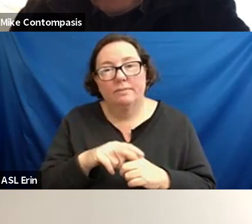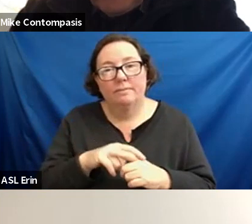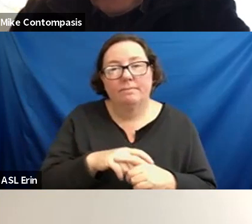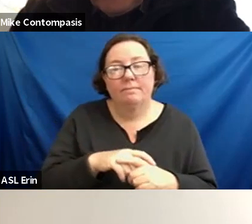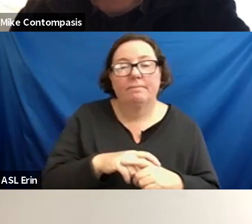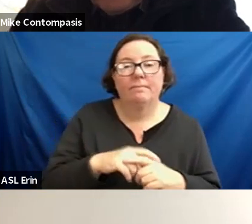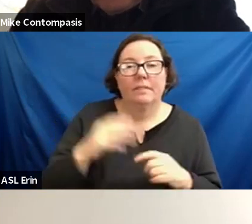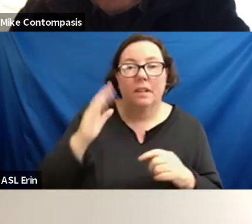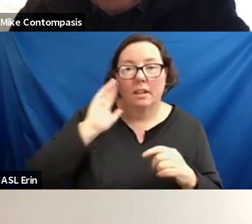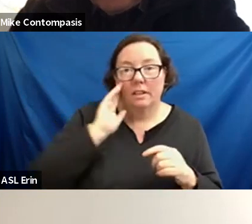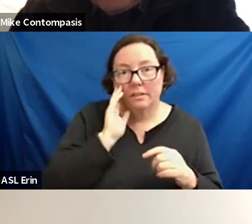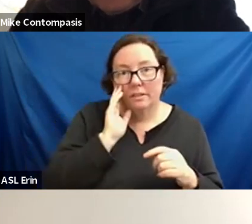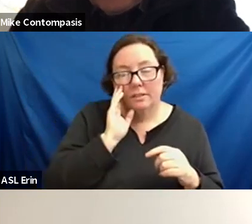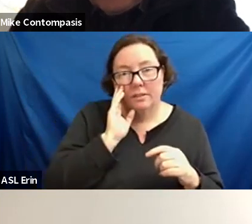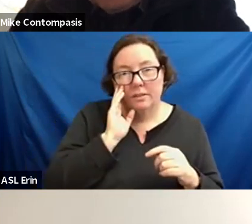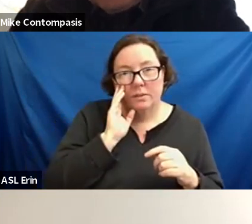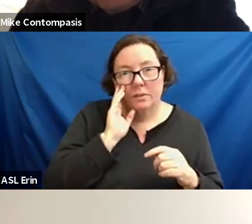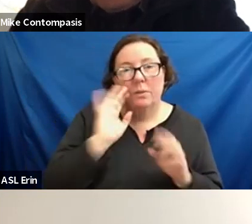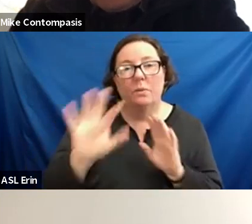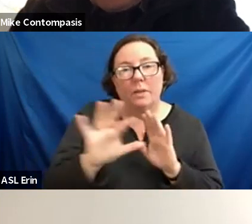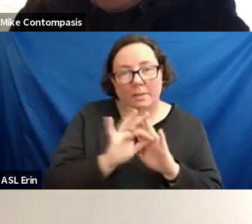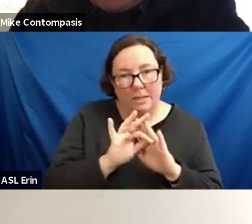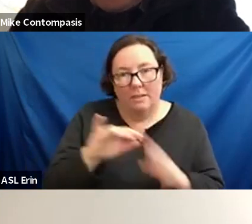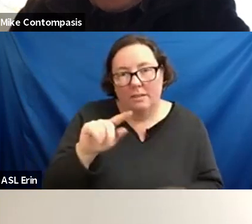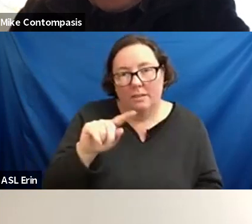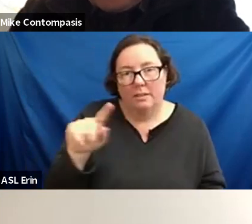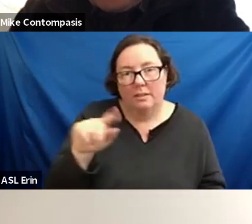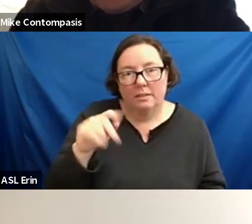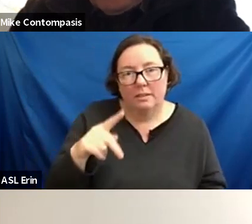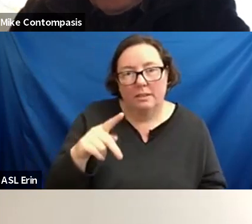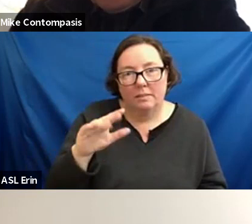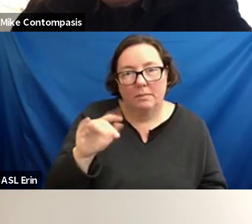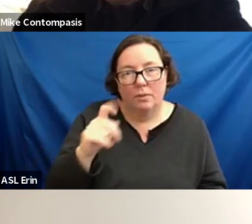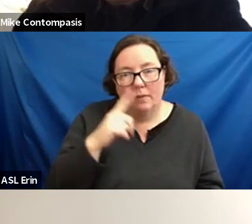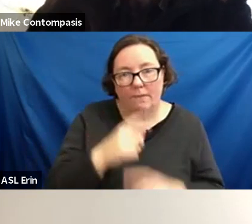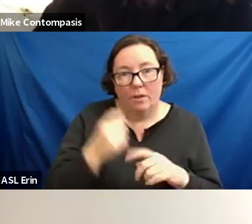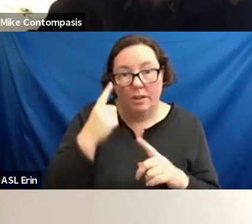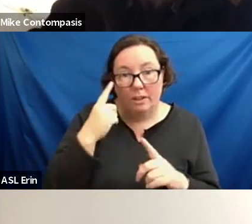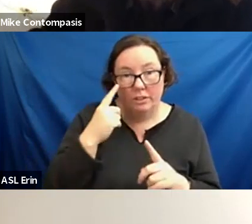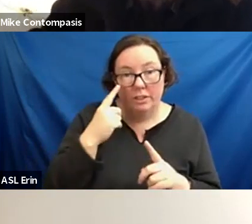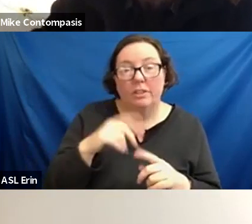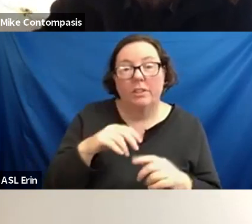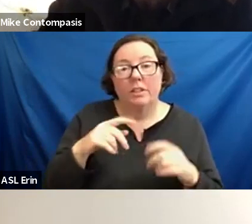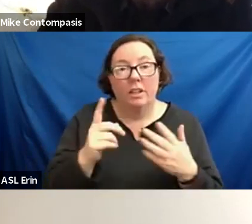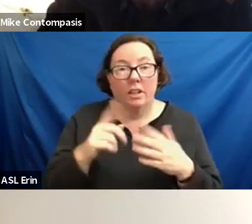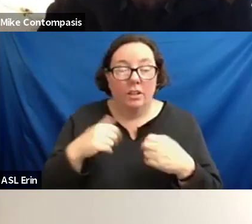I know that we landed on zip codes, and I know that the opportunity index, and this is